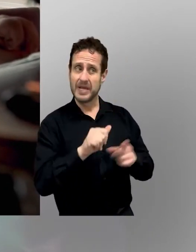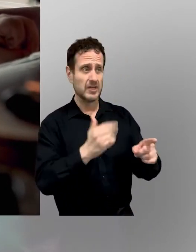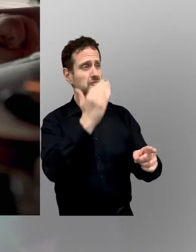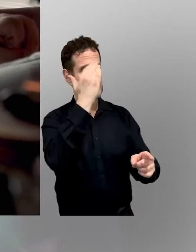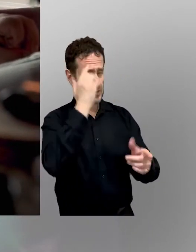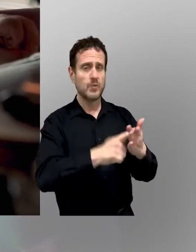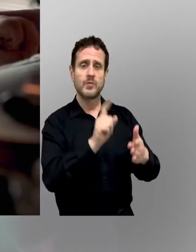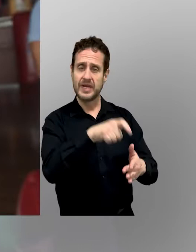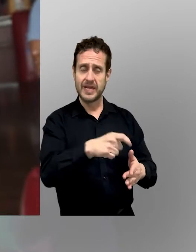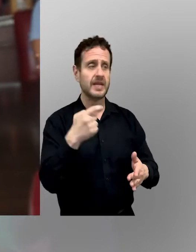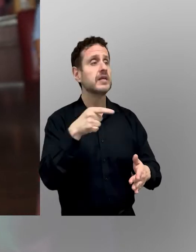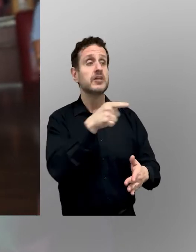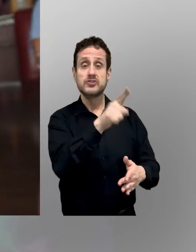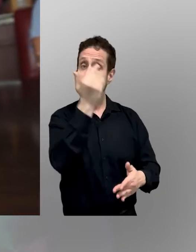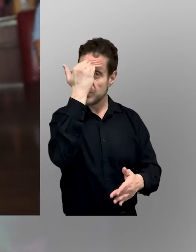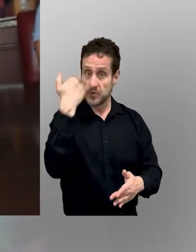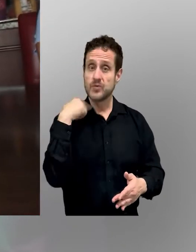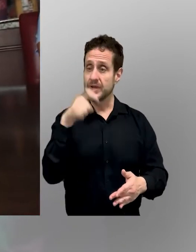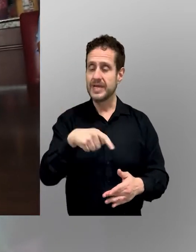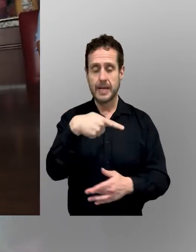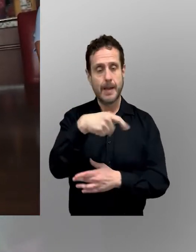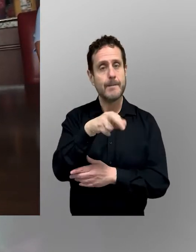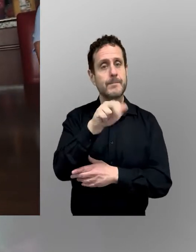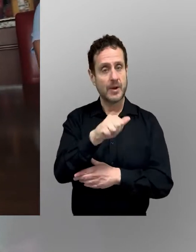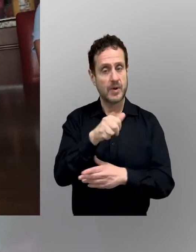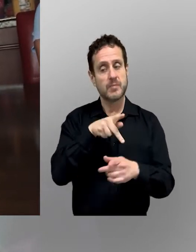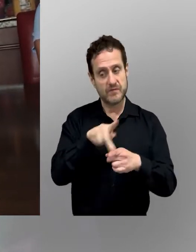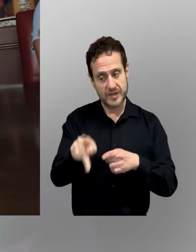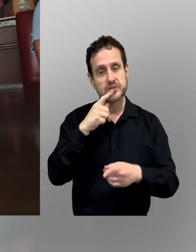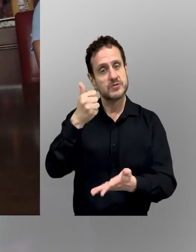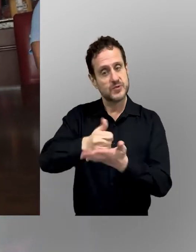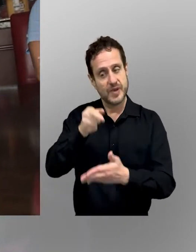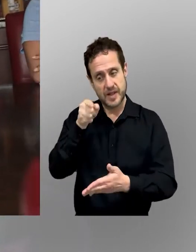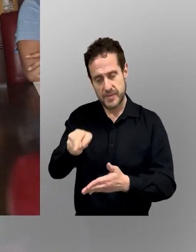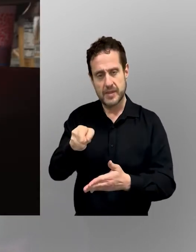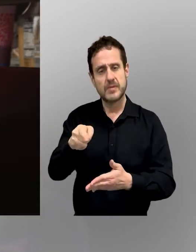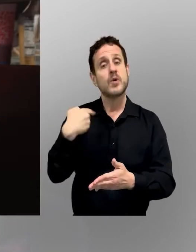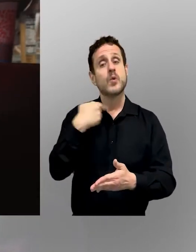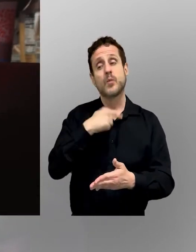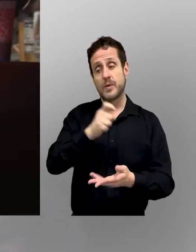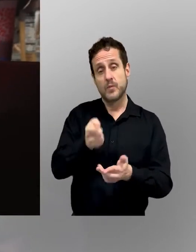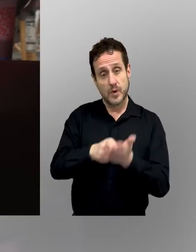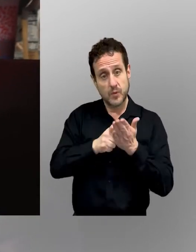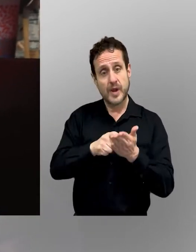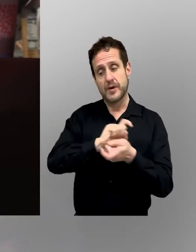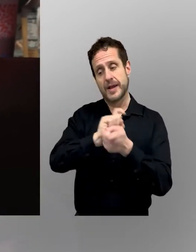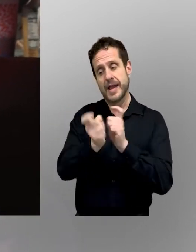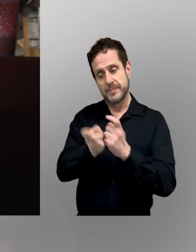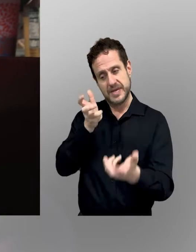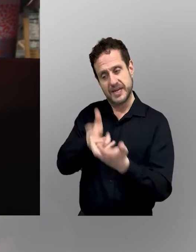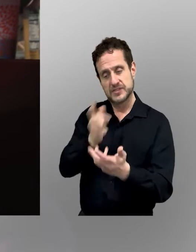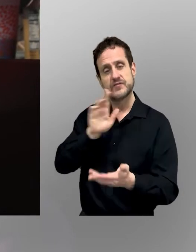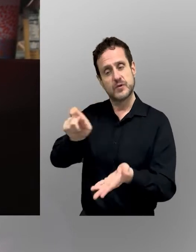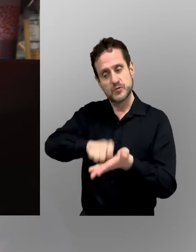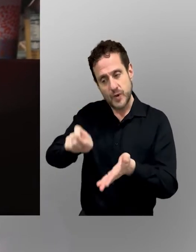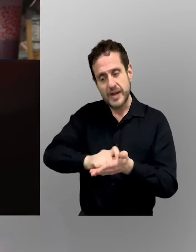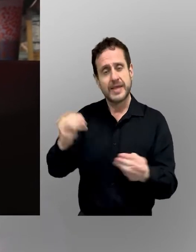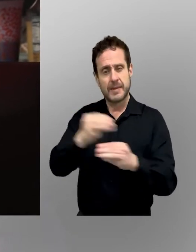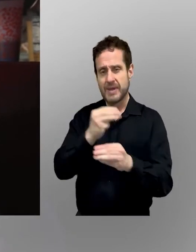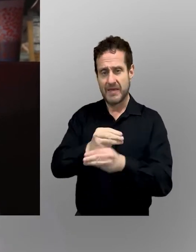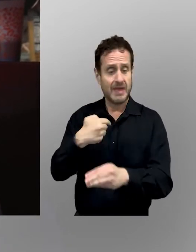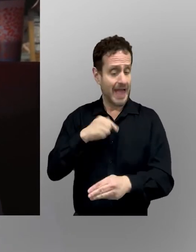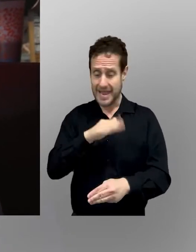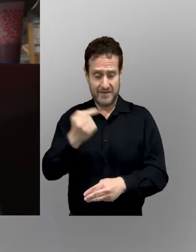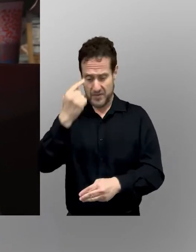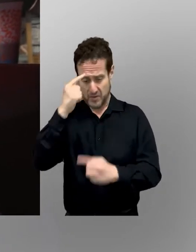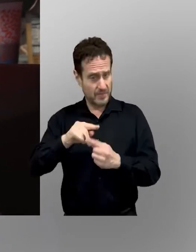needed. You know, she knew that we needed a paraprofessional. She knew that we needed the accommodations for writing, the accommodations for math. I would have never thought